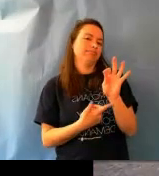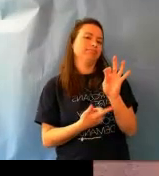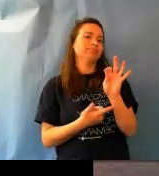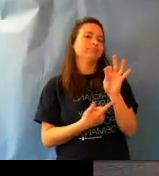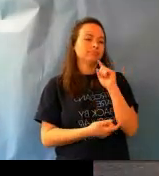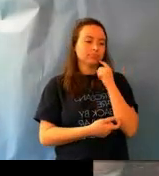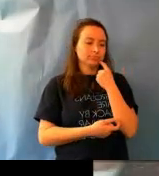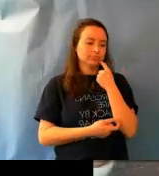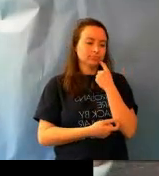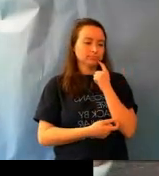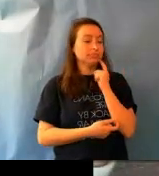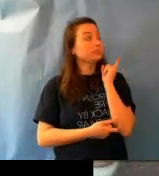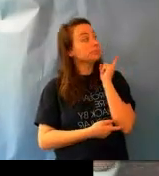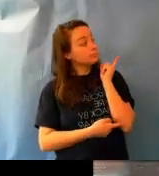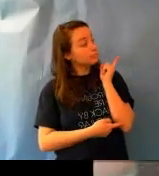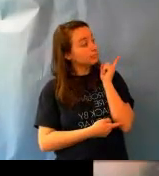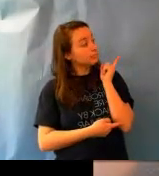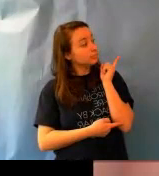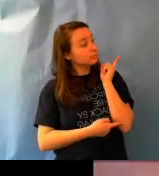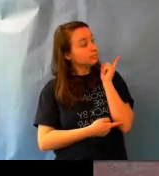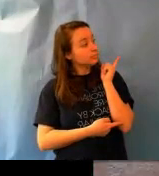9. So I'm going to put 9.